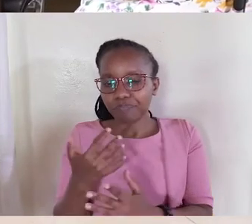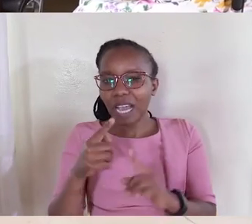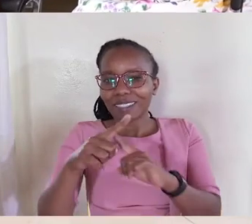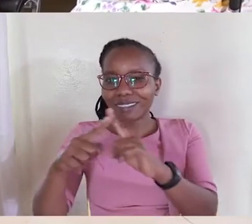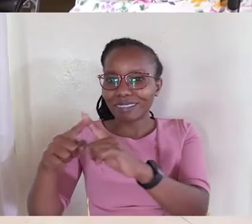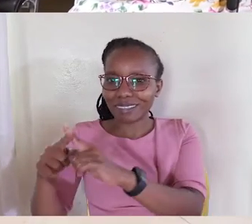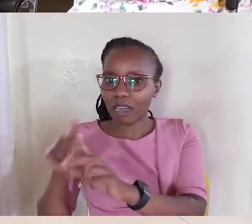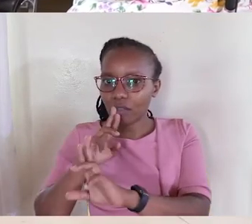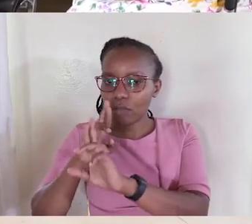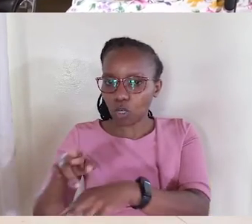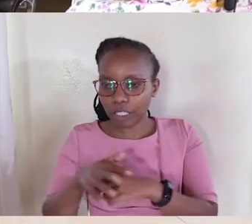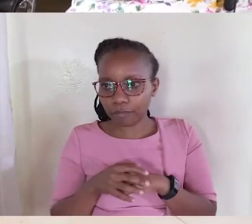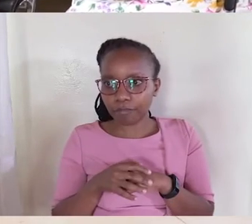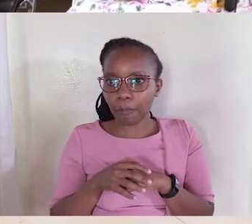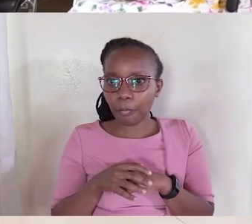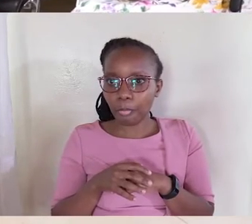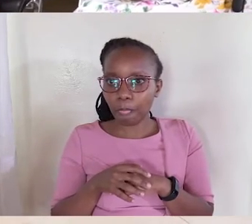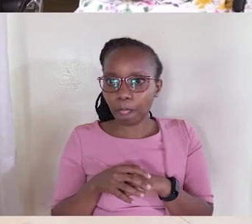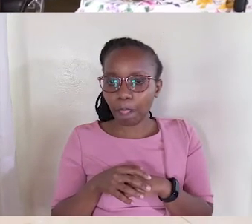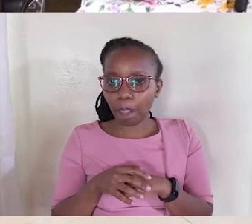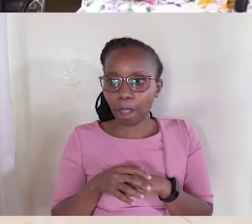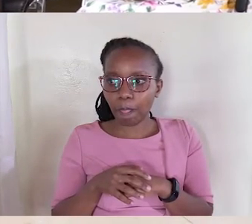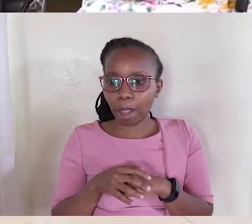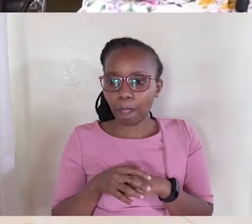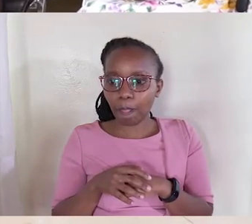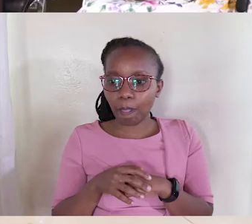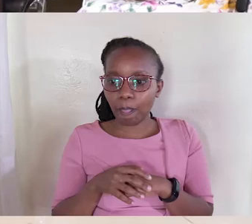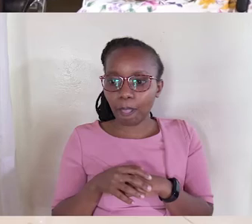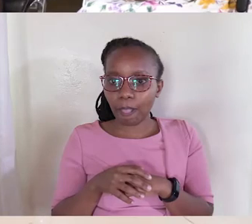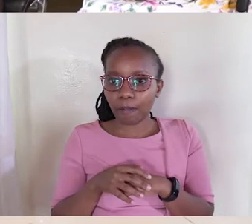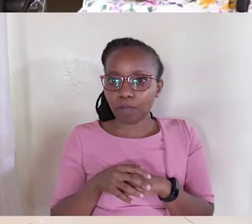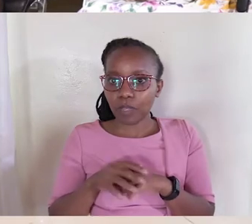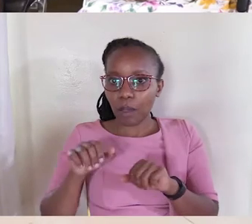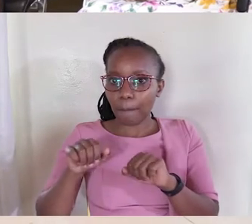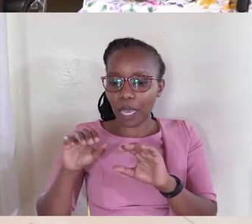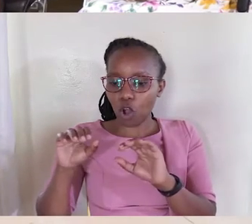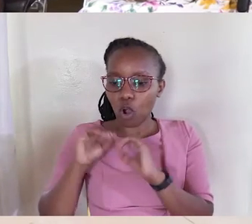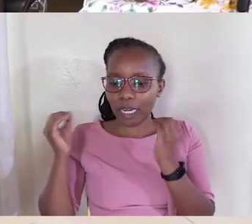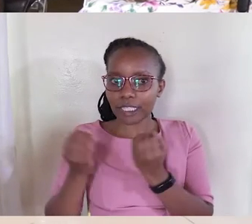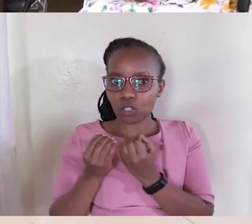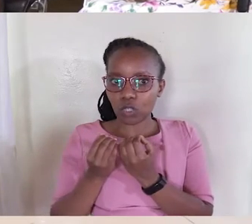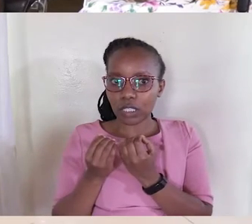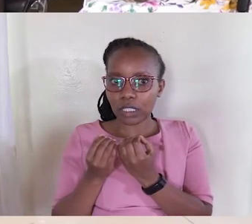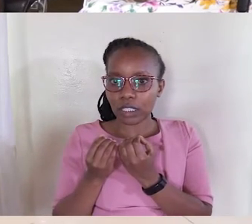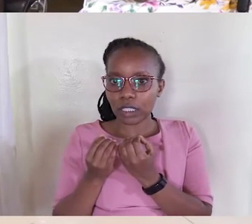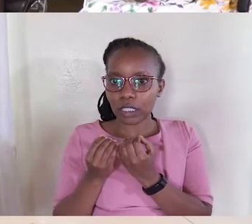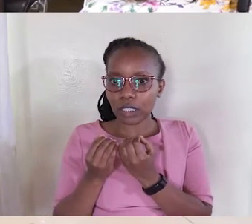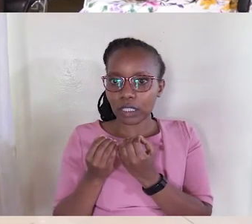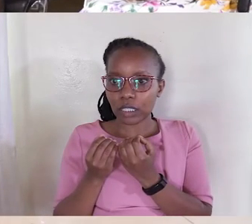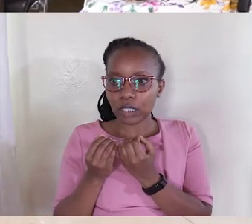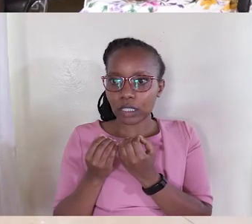killings were reported, even recorded by the civil society organizations. And